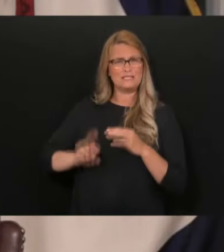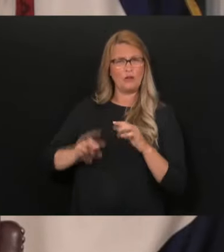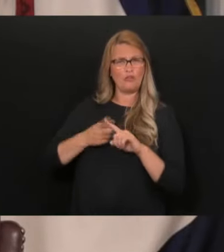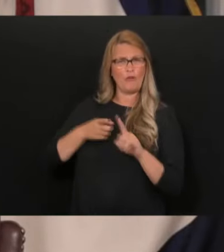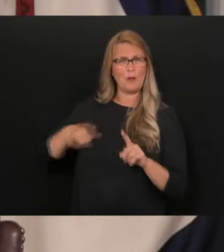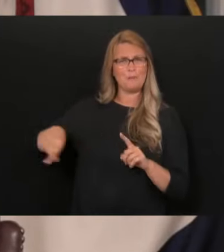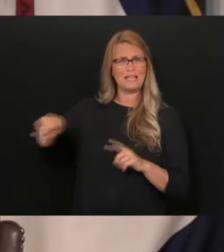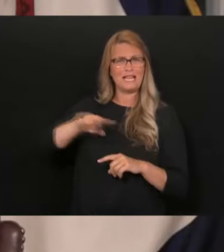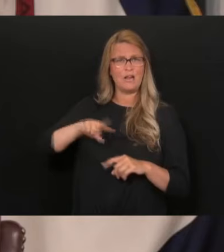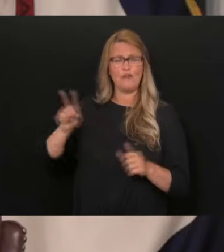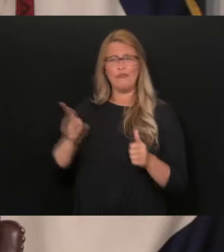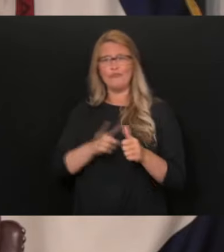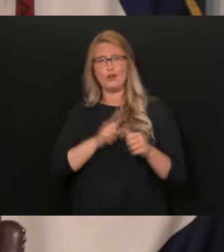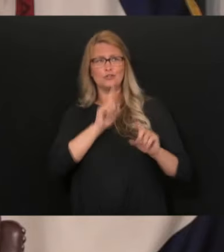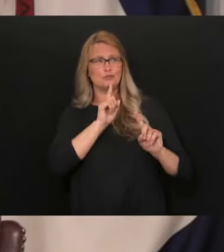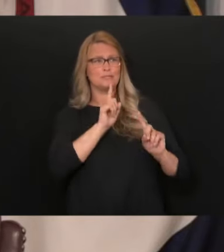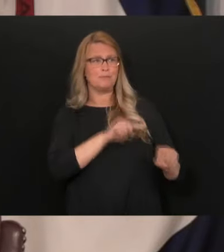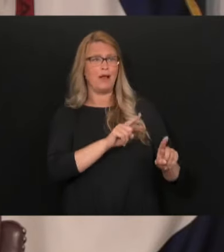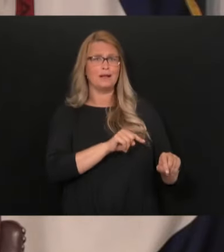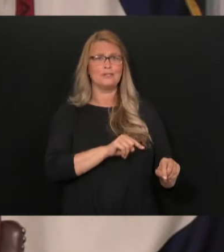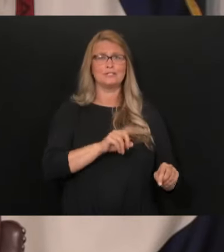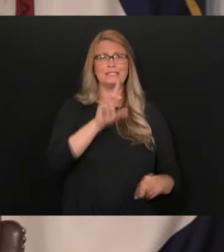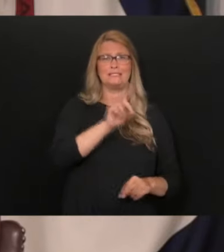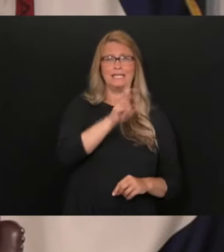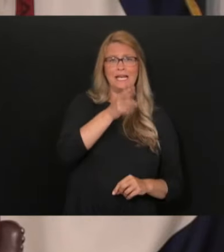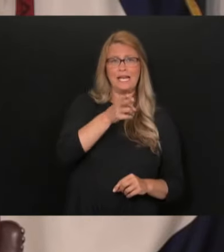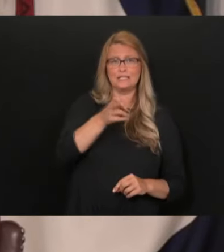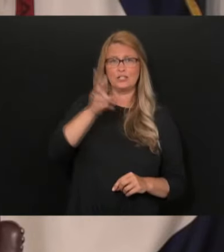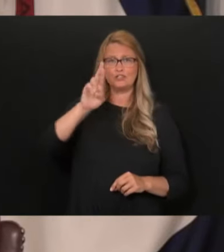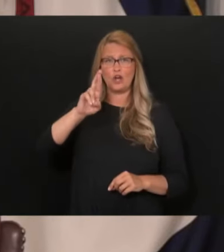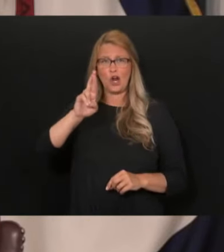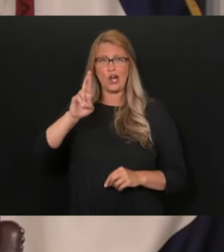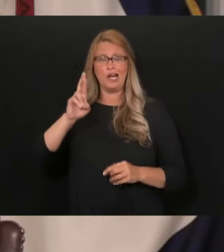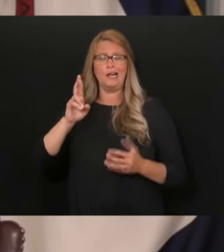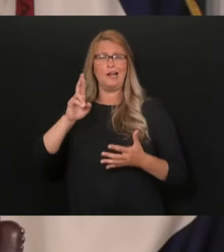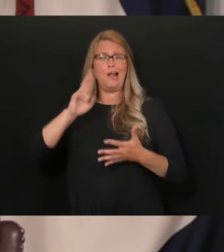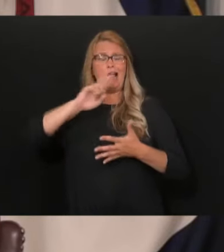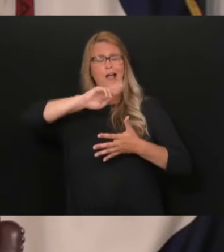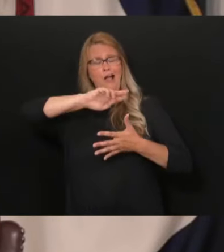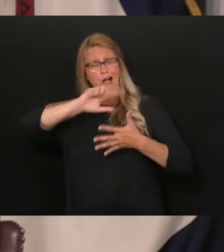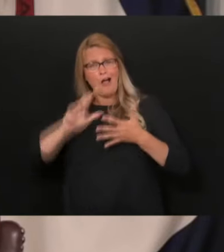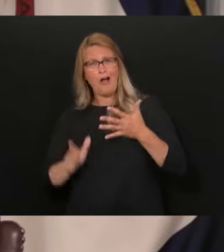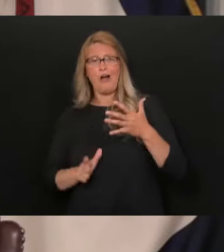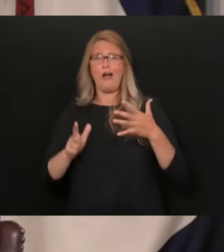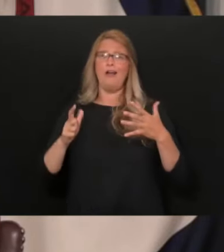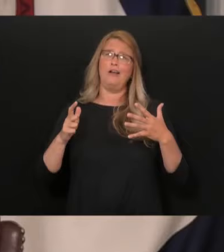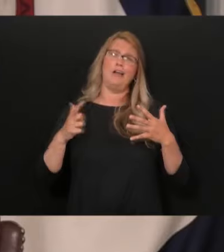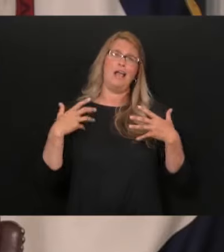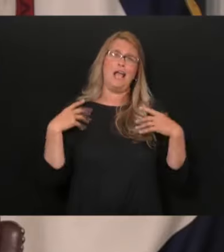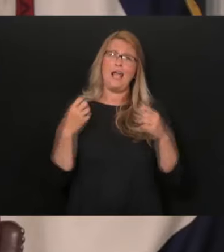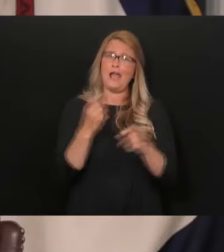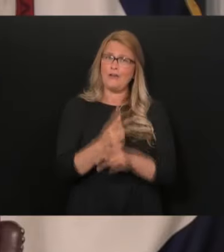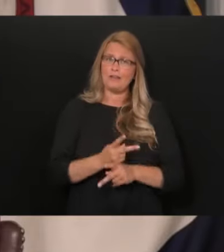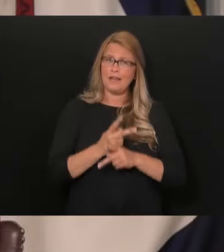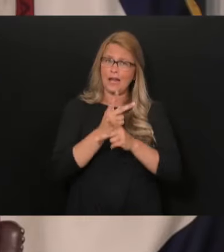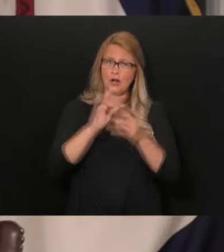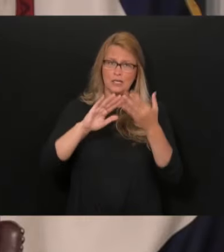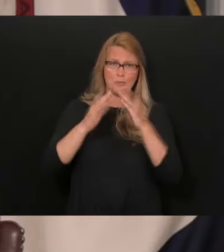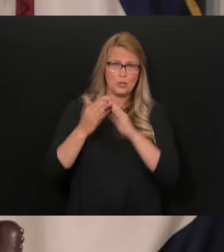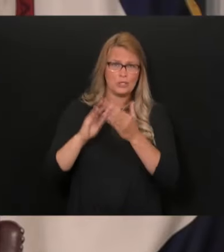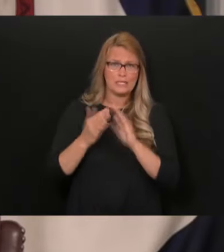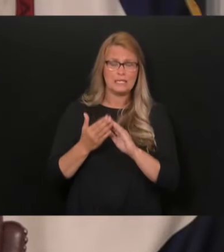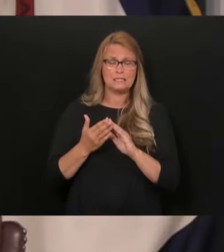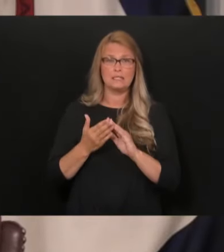our first responders and DHHR and all of our healthcare communities and everything. And